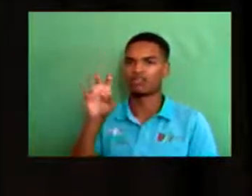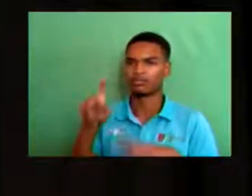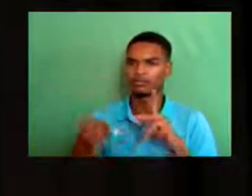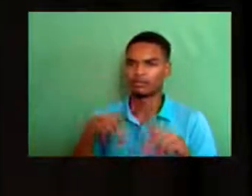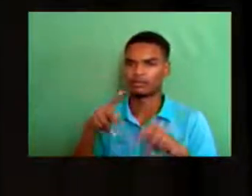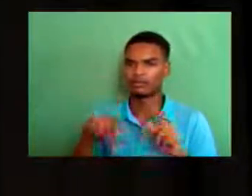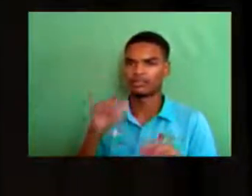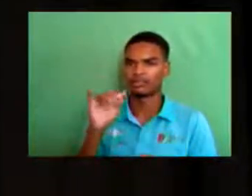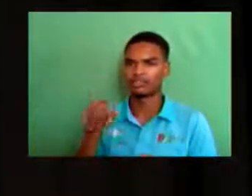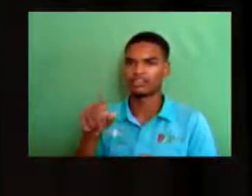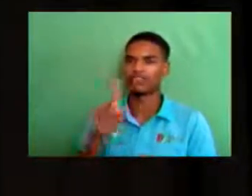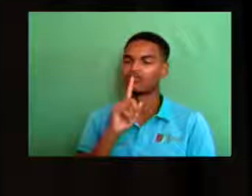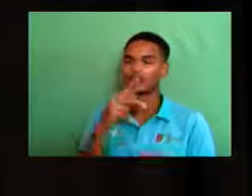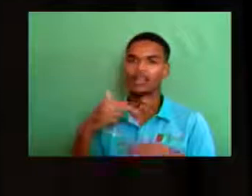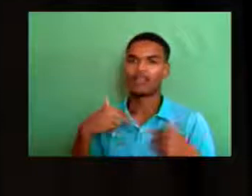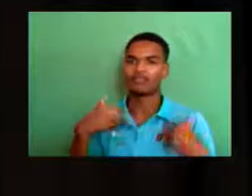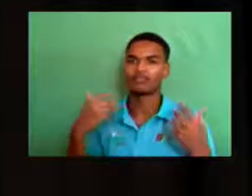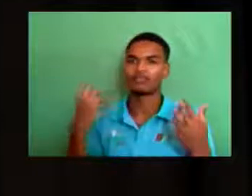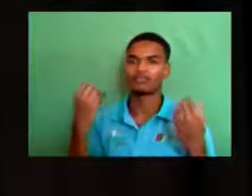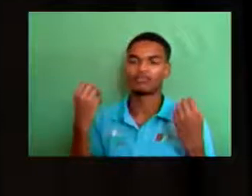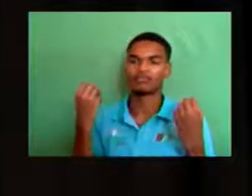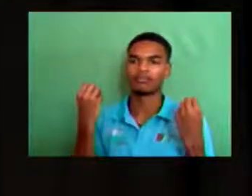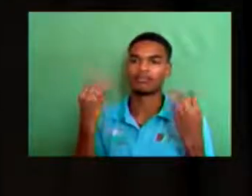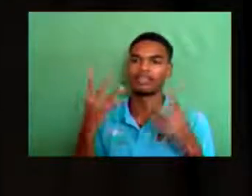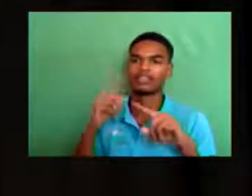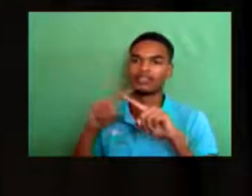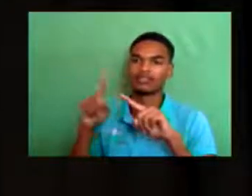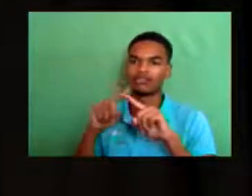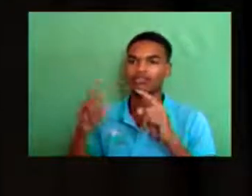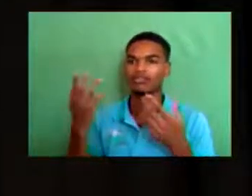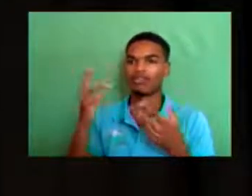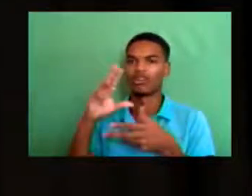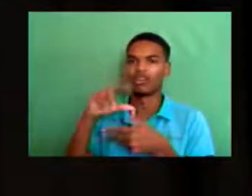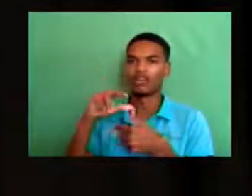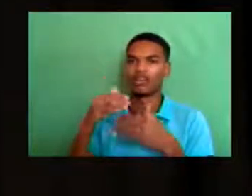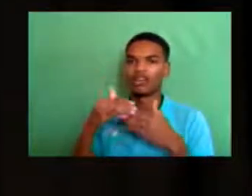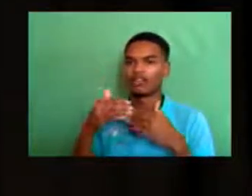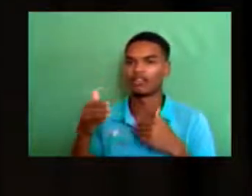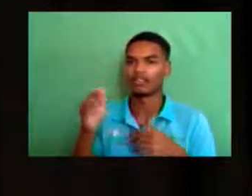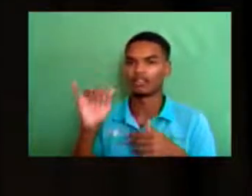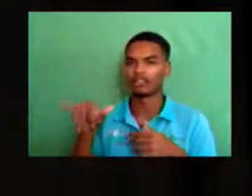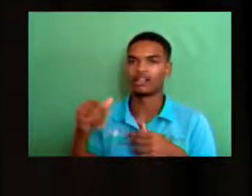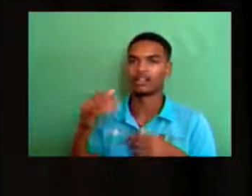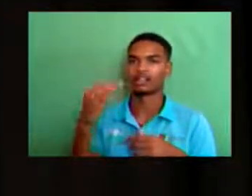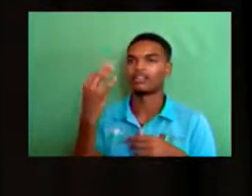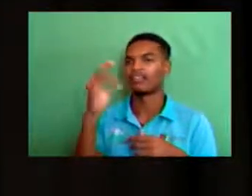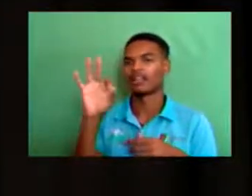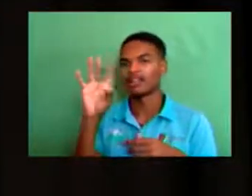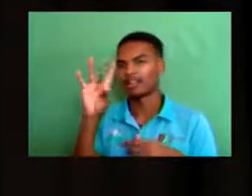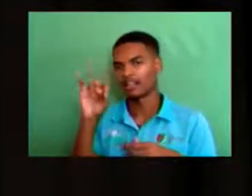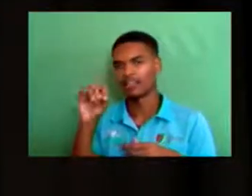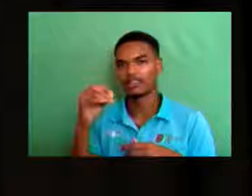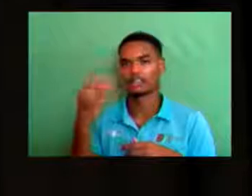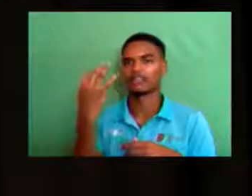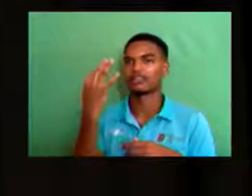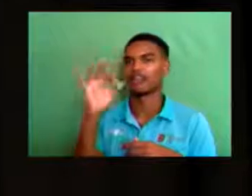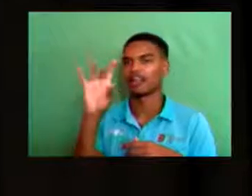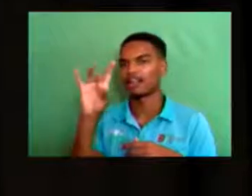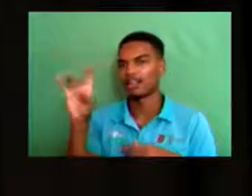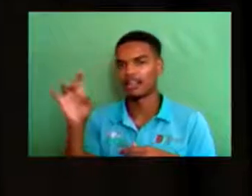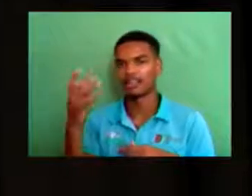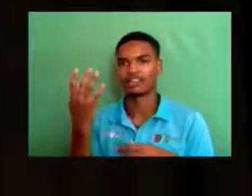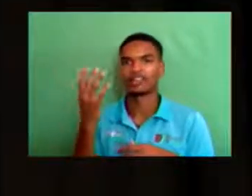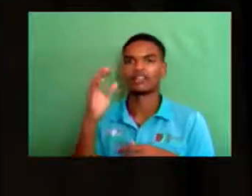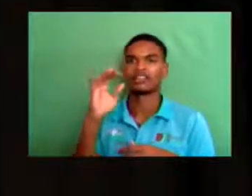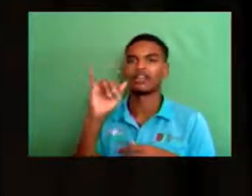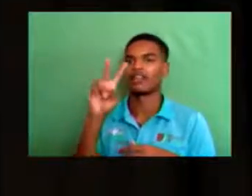There've been a number of major hurricanes after that. Hurricane Allen 1980, Hurricane Gilbert 1988, Ivan 2004,